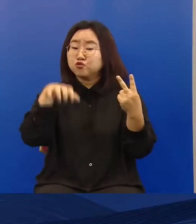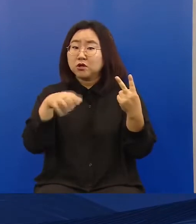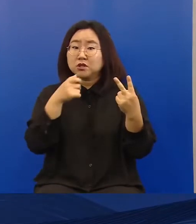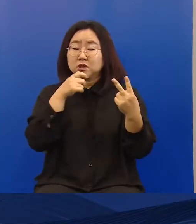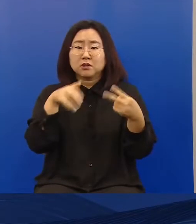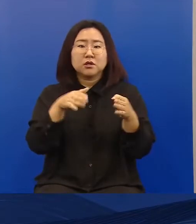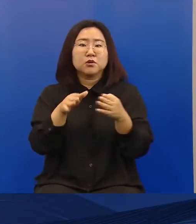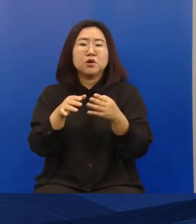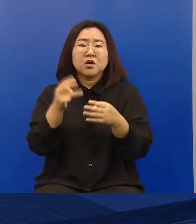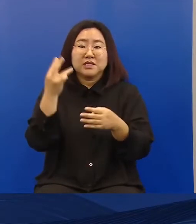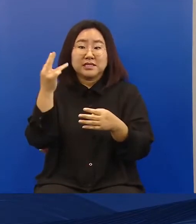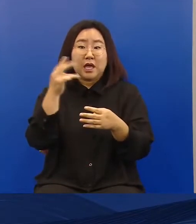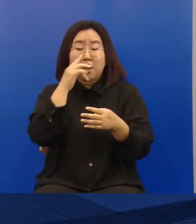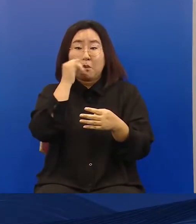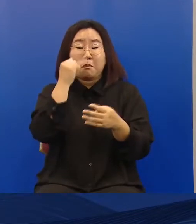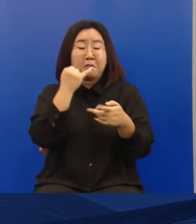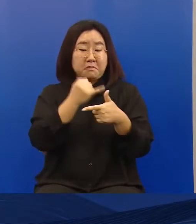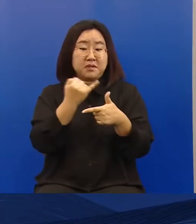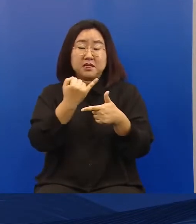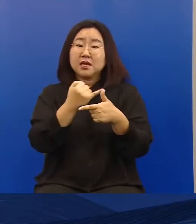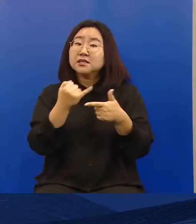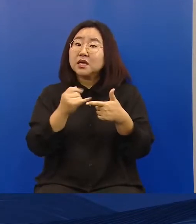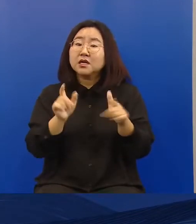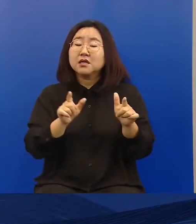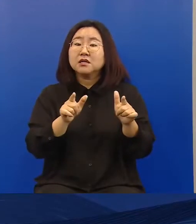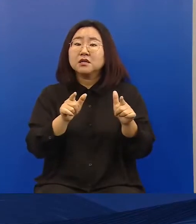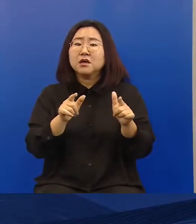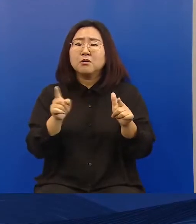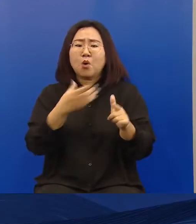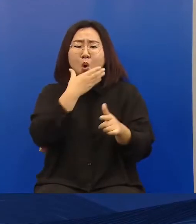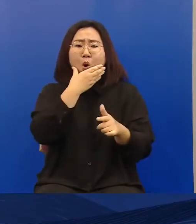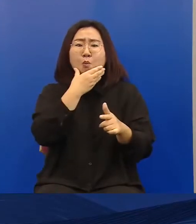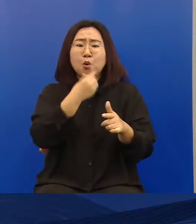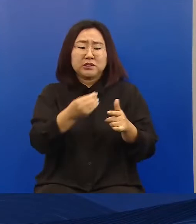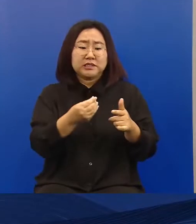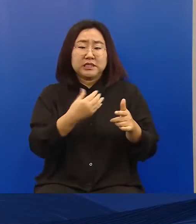kill themselves because they suffer from difficult lives